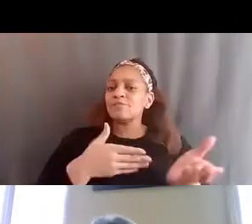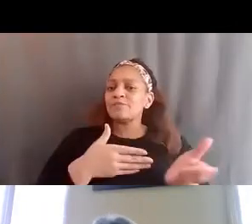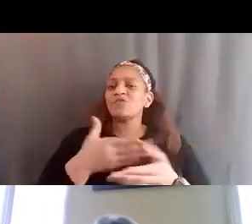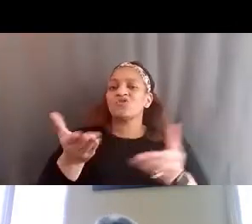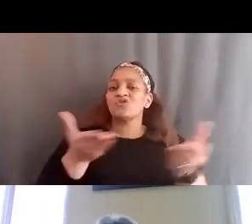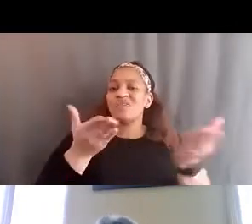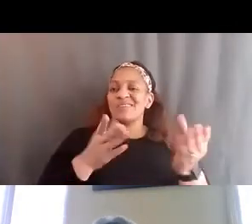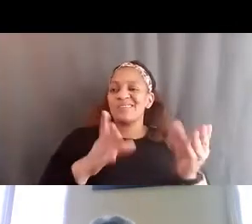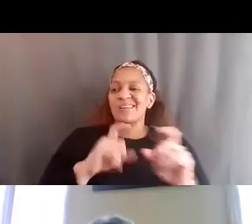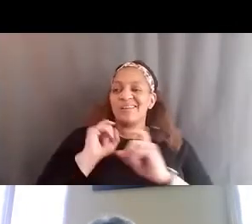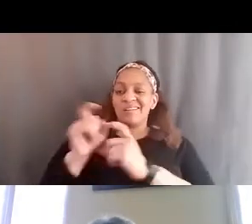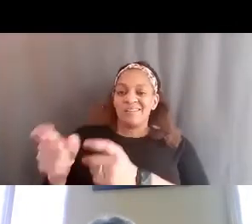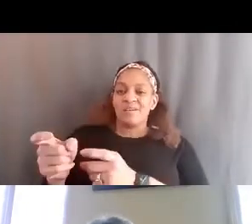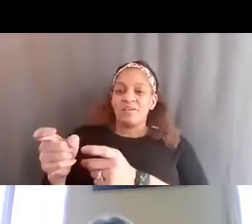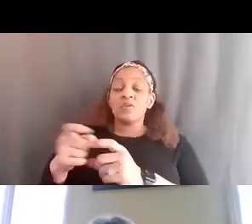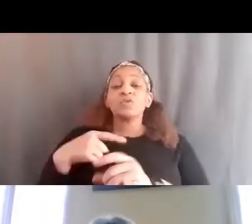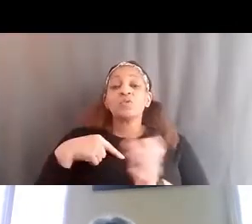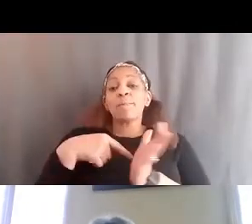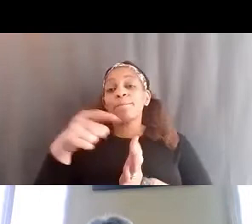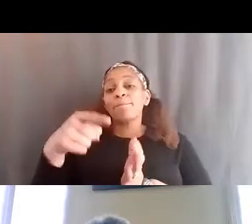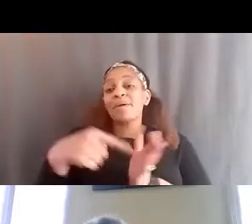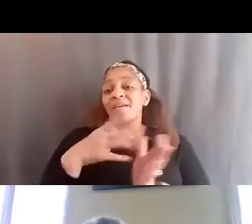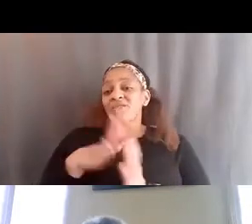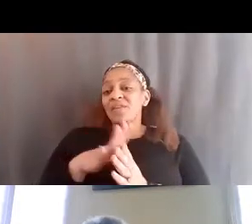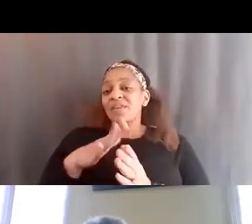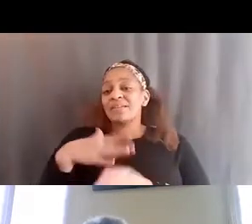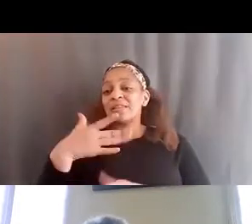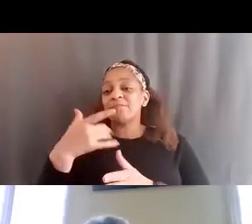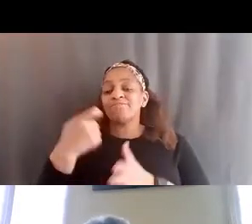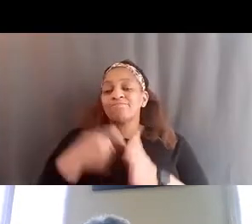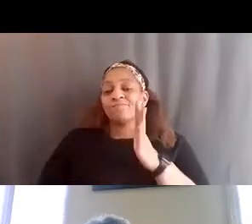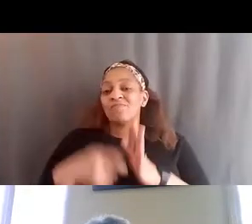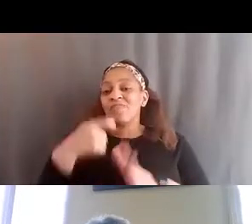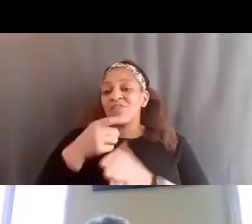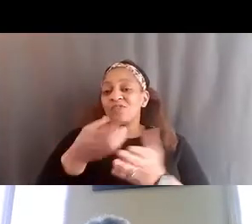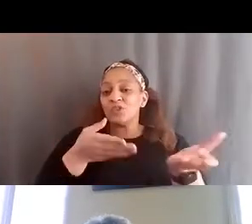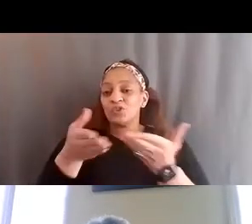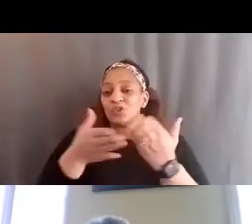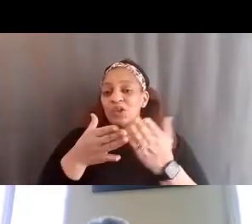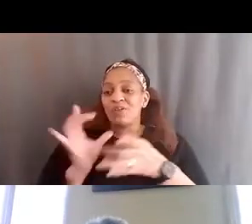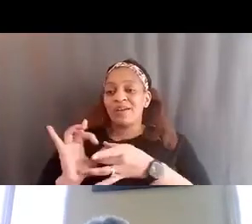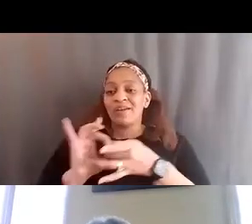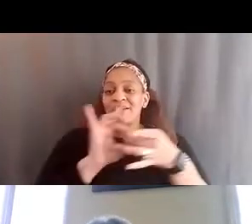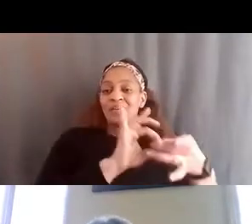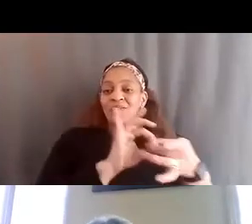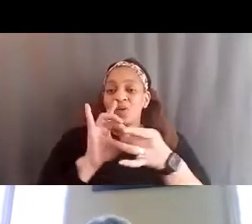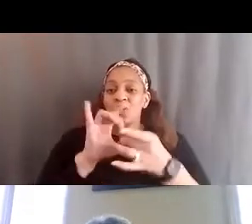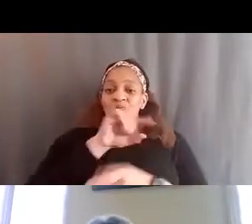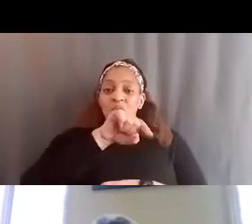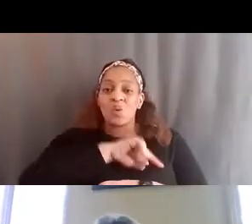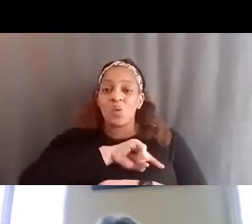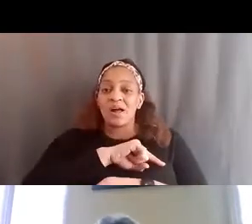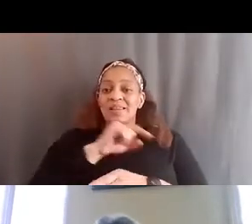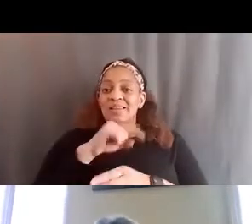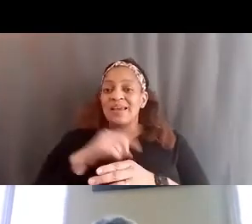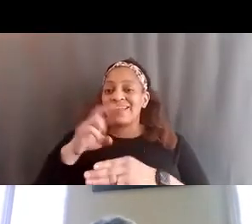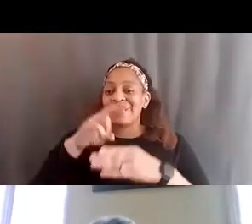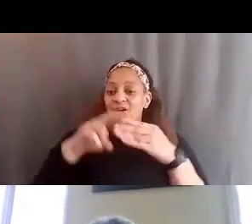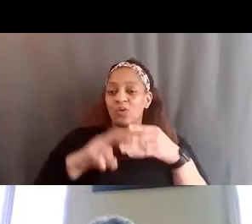that paying based on fee for service really has no tie to quality and outcomes.